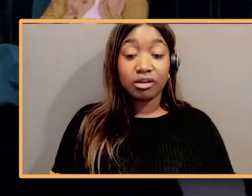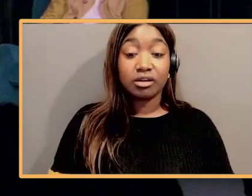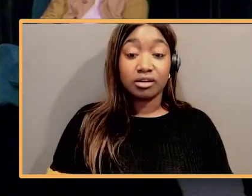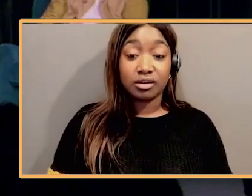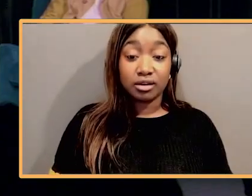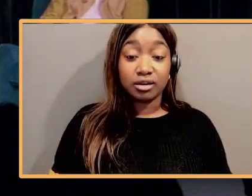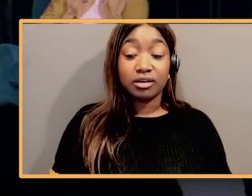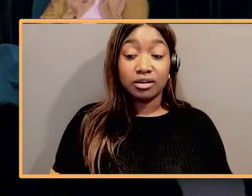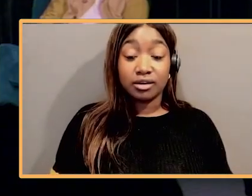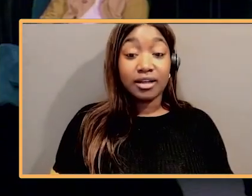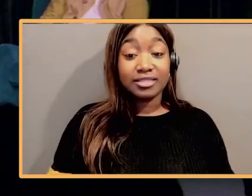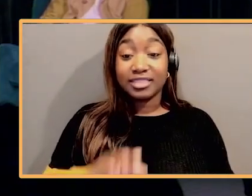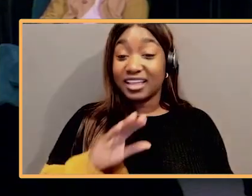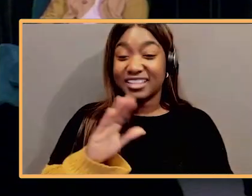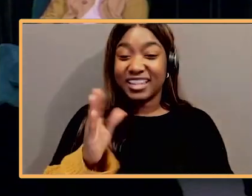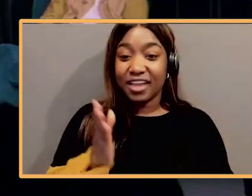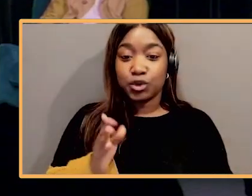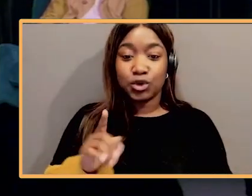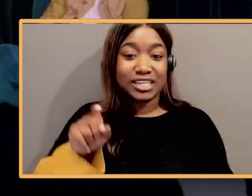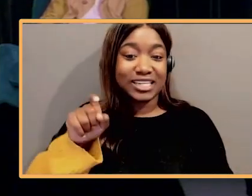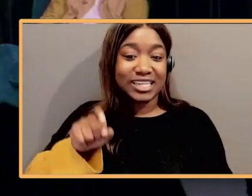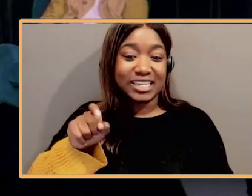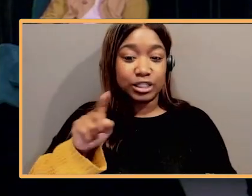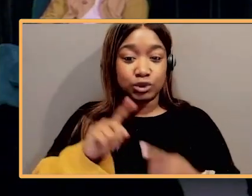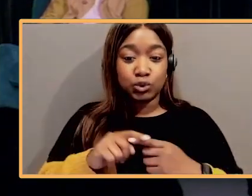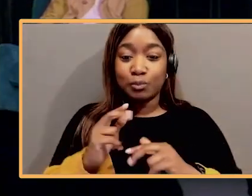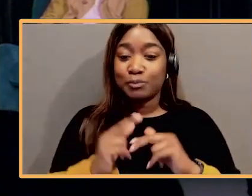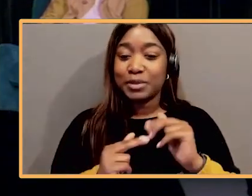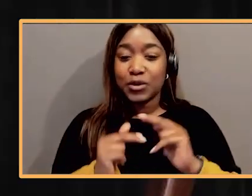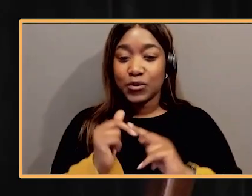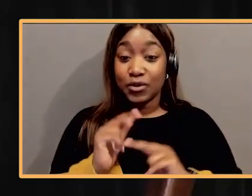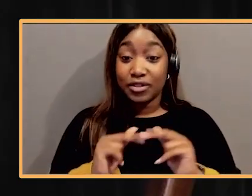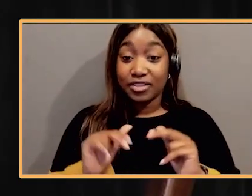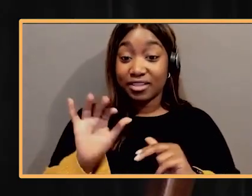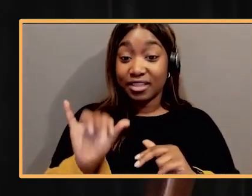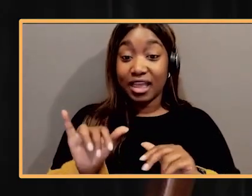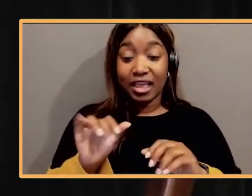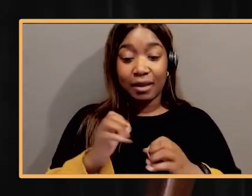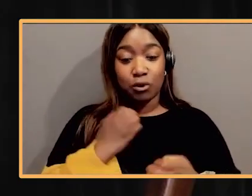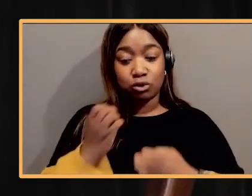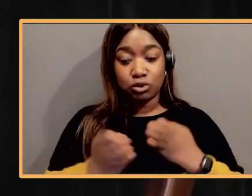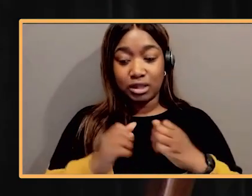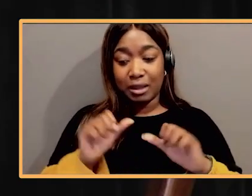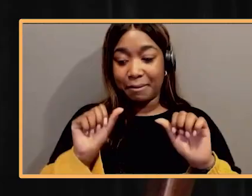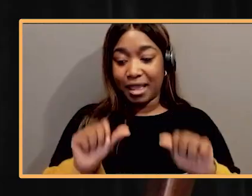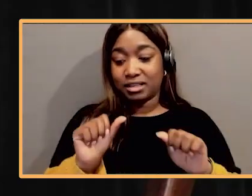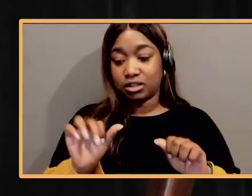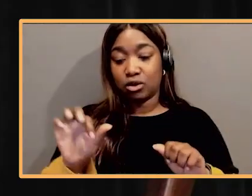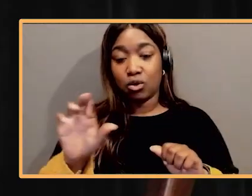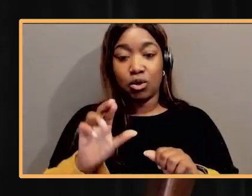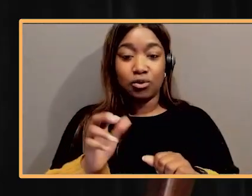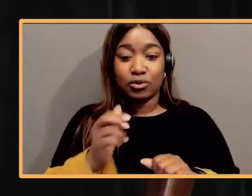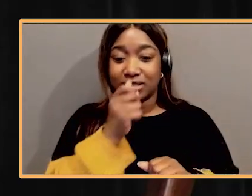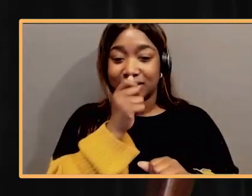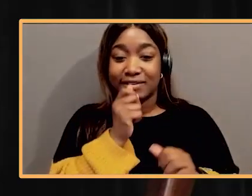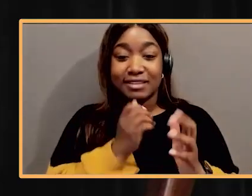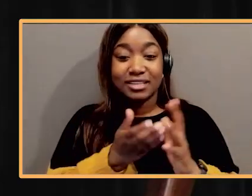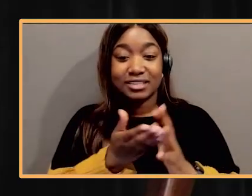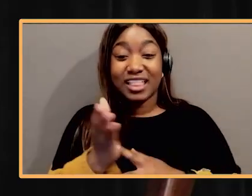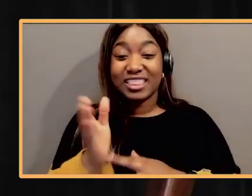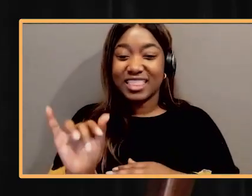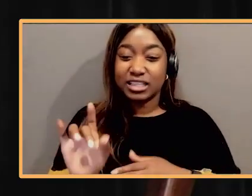the never needing to build that emotional capacity or resilience. I mean, that is privilege at